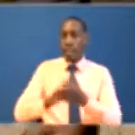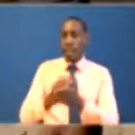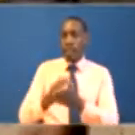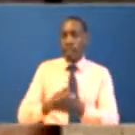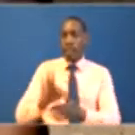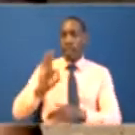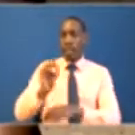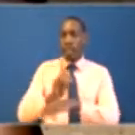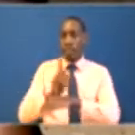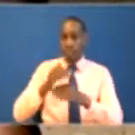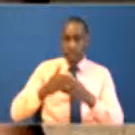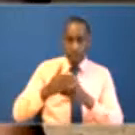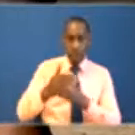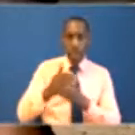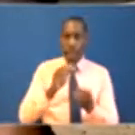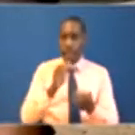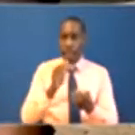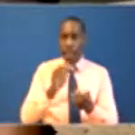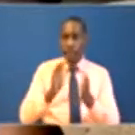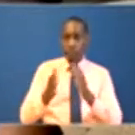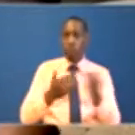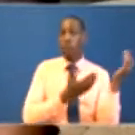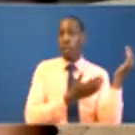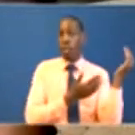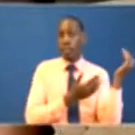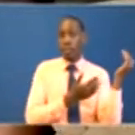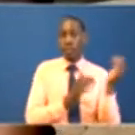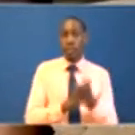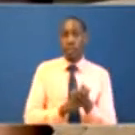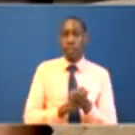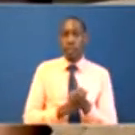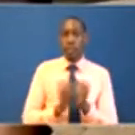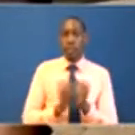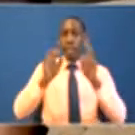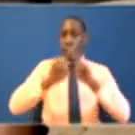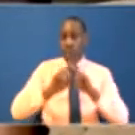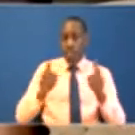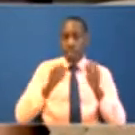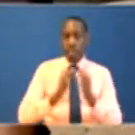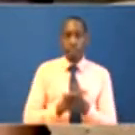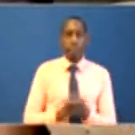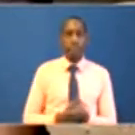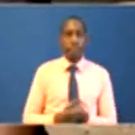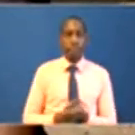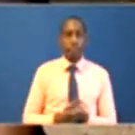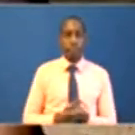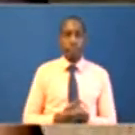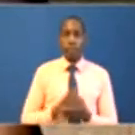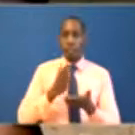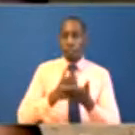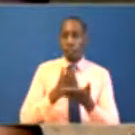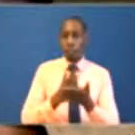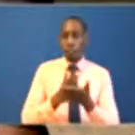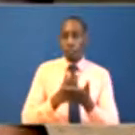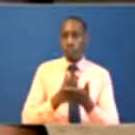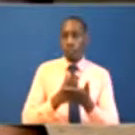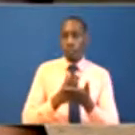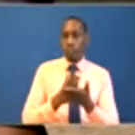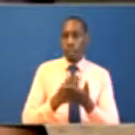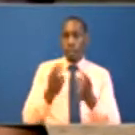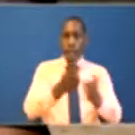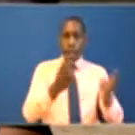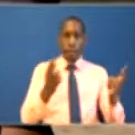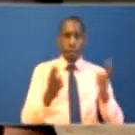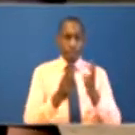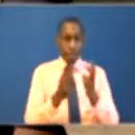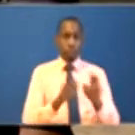next 30 minutes also we are expecting the main event to begin proper quite uh a convincing panel